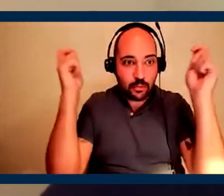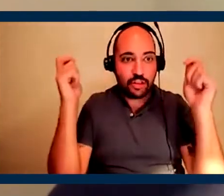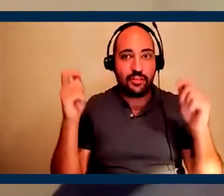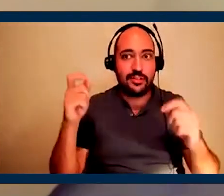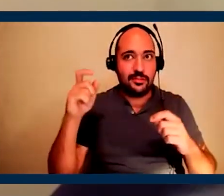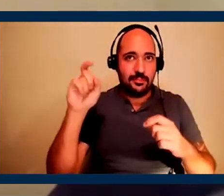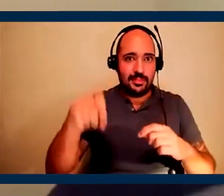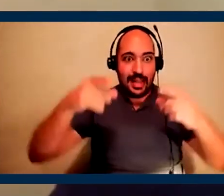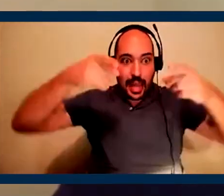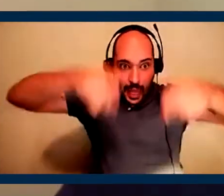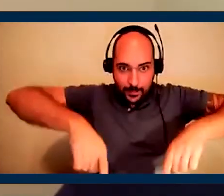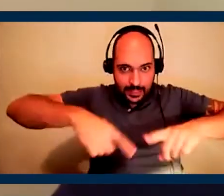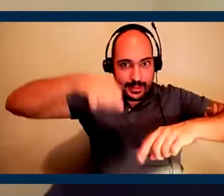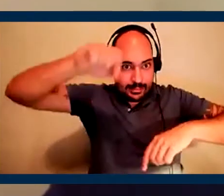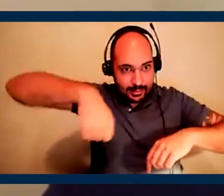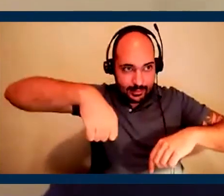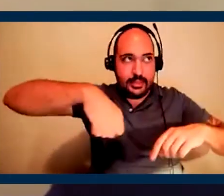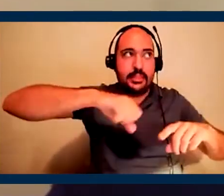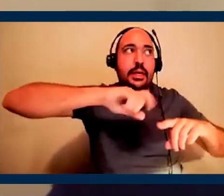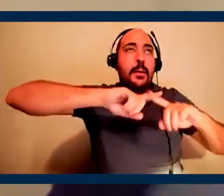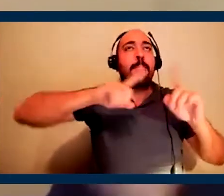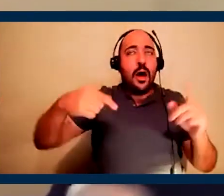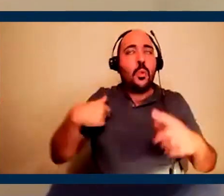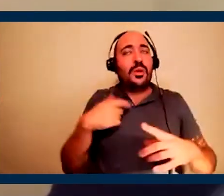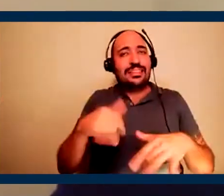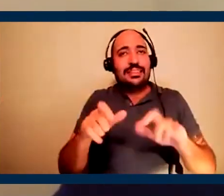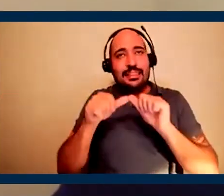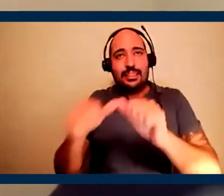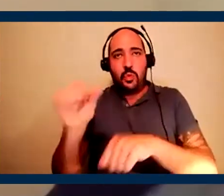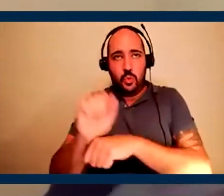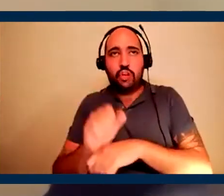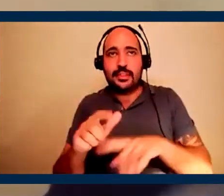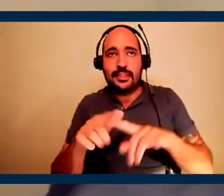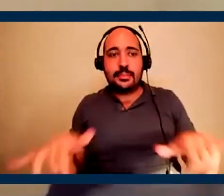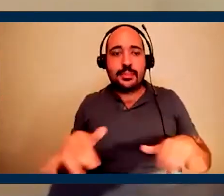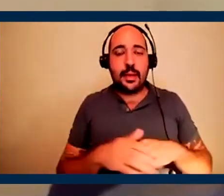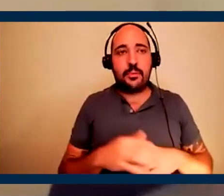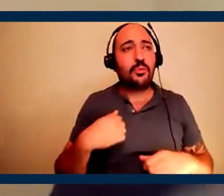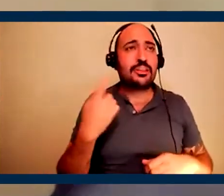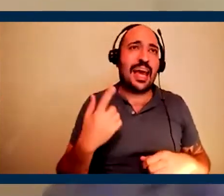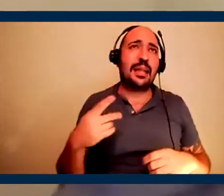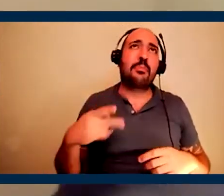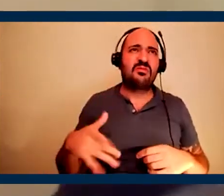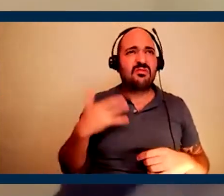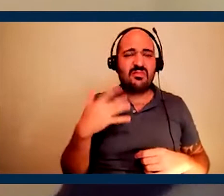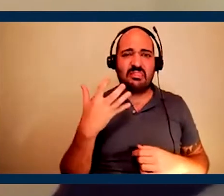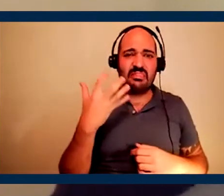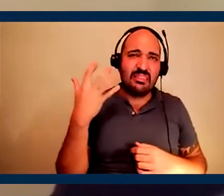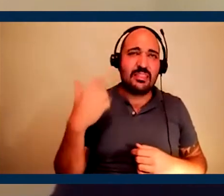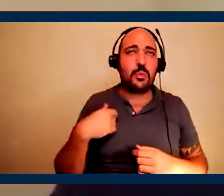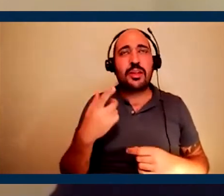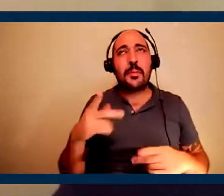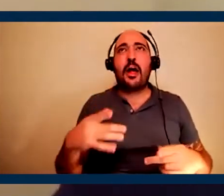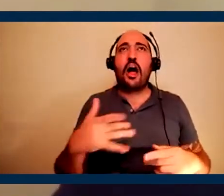happen, but the work has to continue. So we understand the sentiments, we feel the people's hearts and their minds, and we understand that